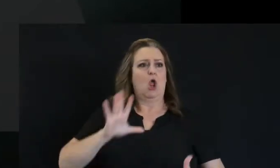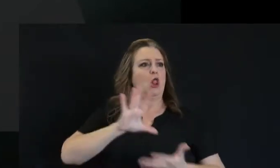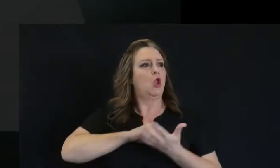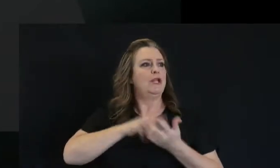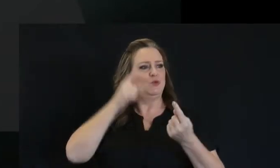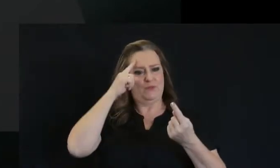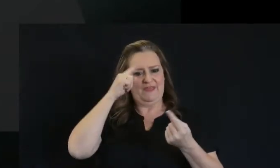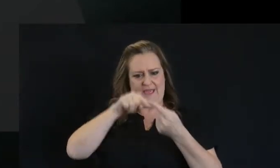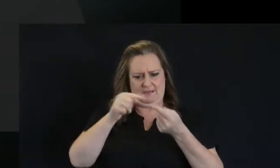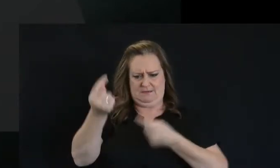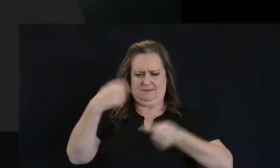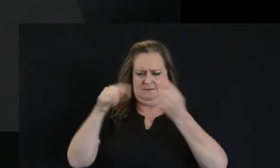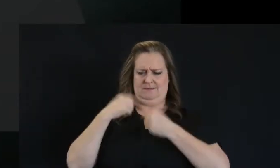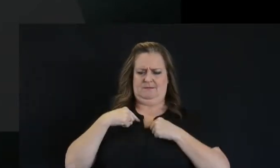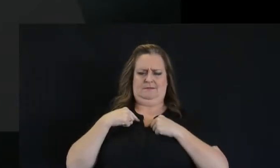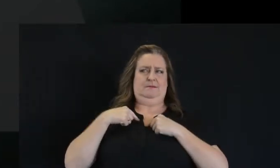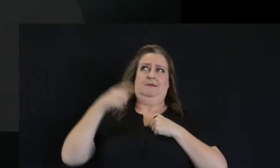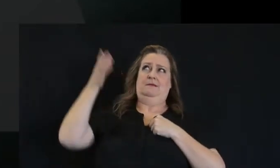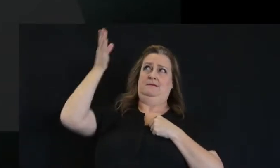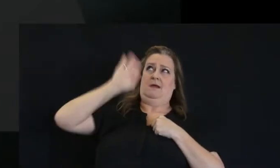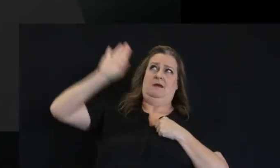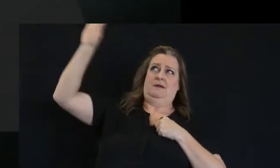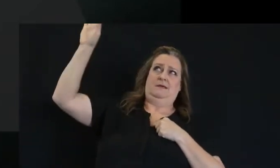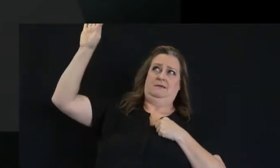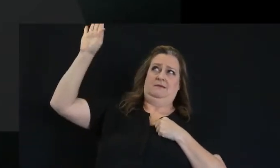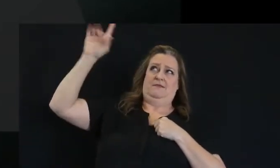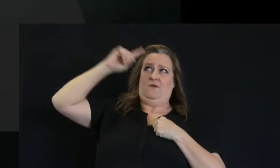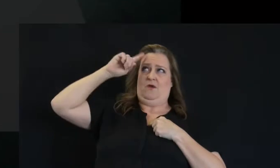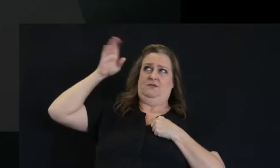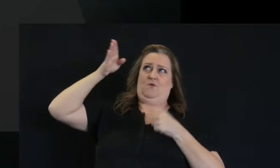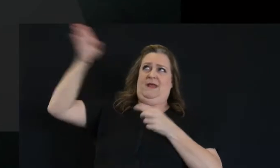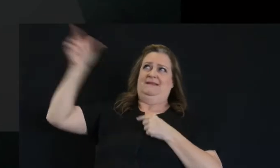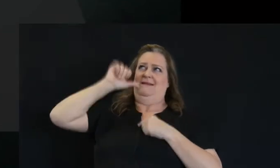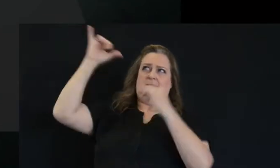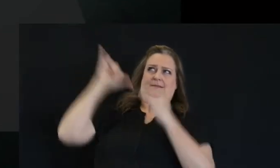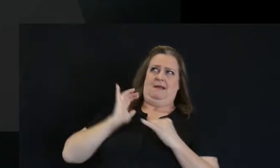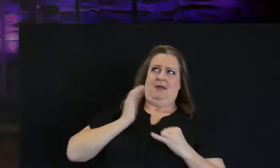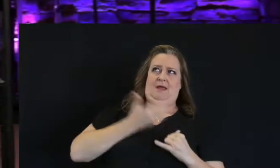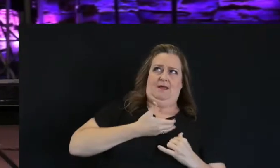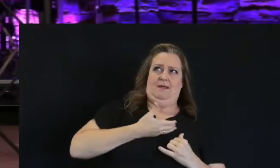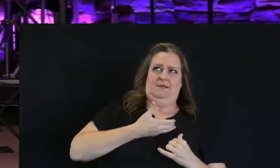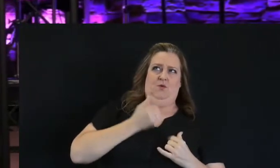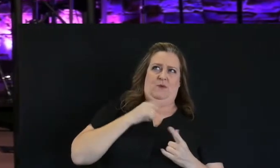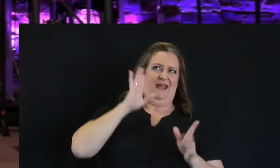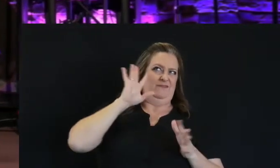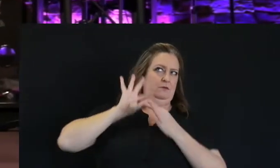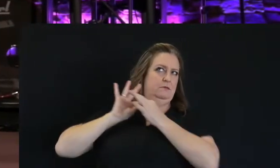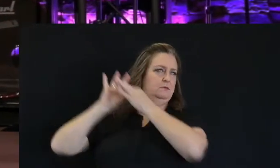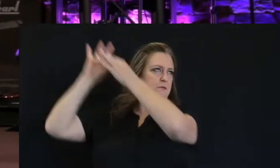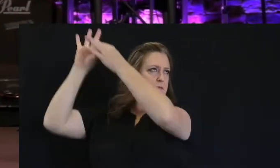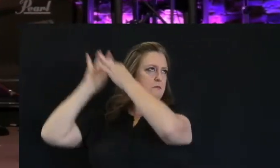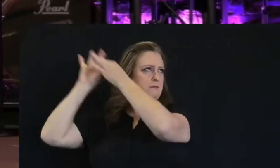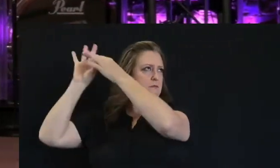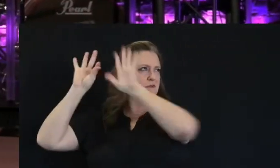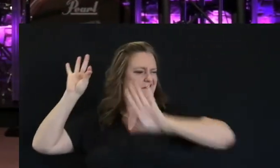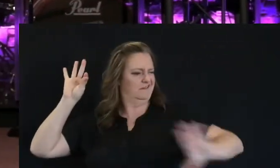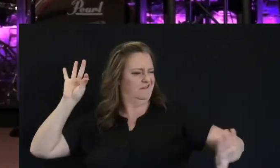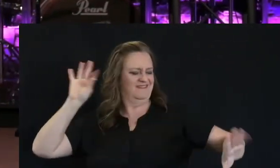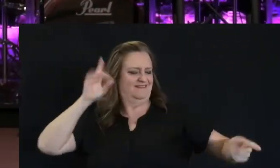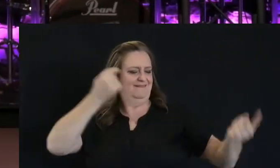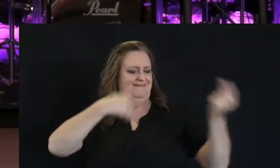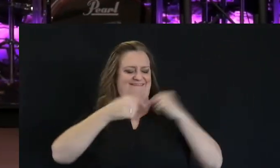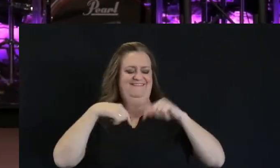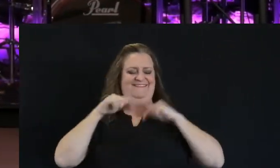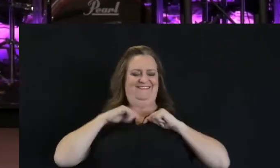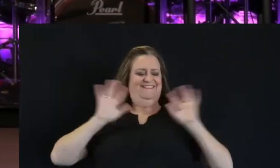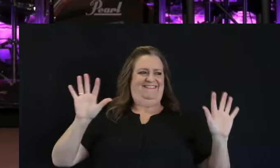backwards. God's ways are not our ways. His thoughts are not our thoughts. So if you want to get in tune with God, start thinking backwards. I've said it